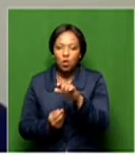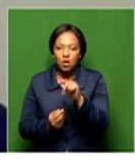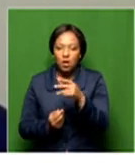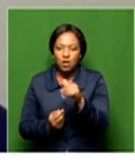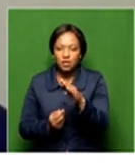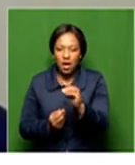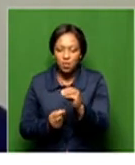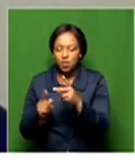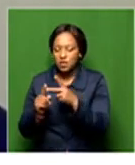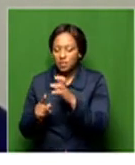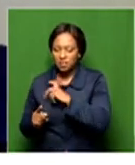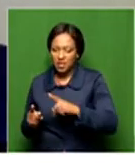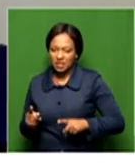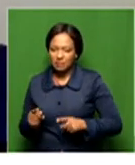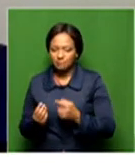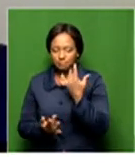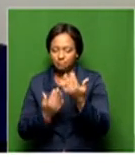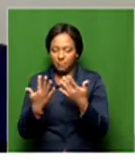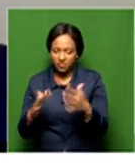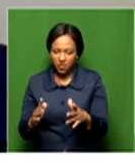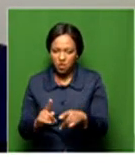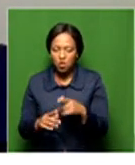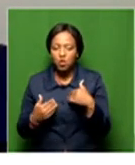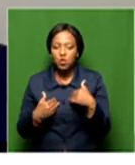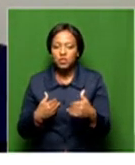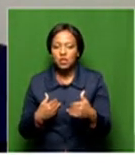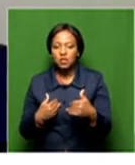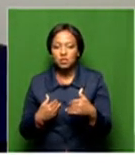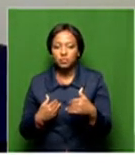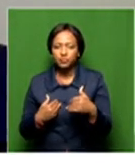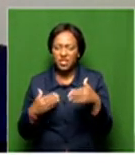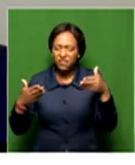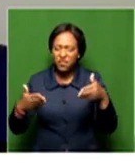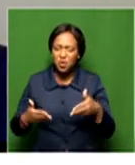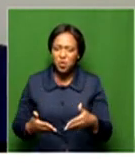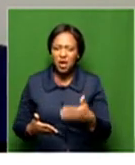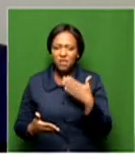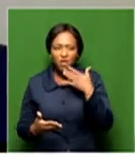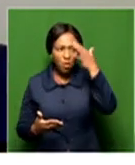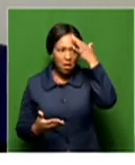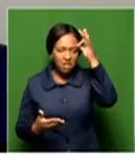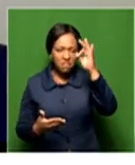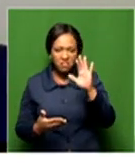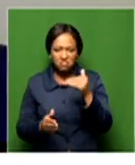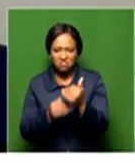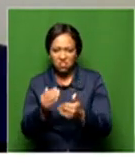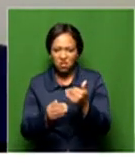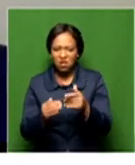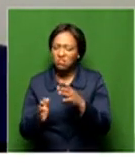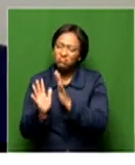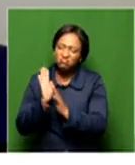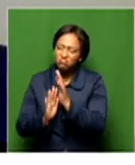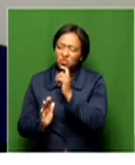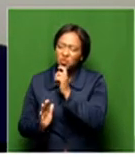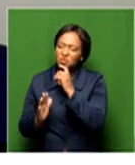the president. So you start the book with a state funeral procession. Do tell us more about this and how you used it,